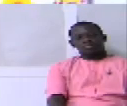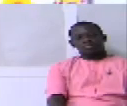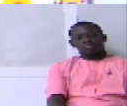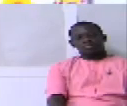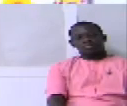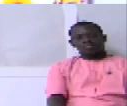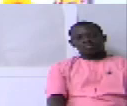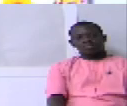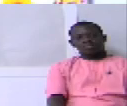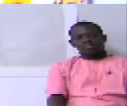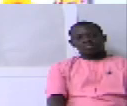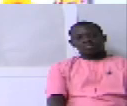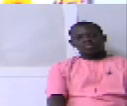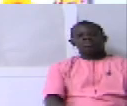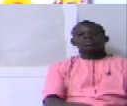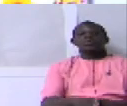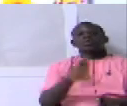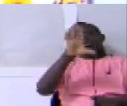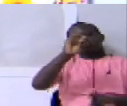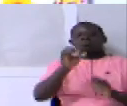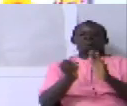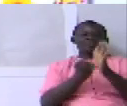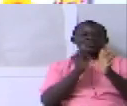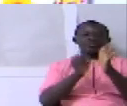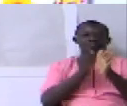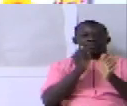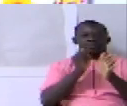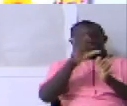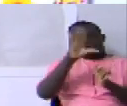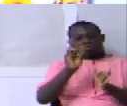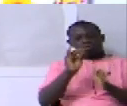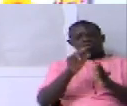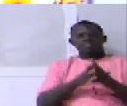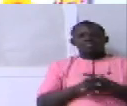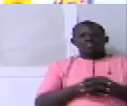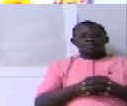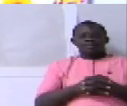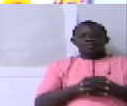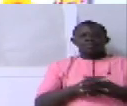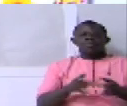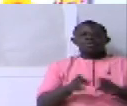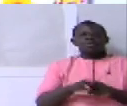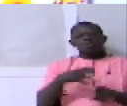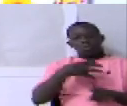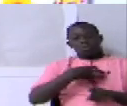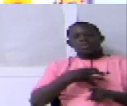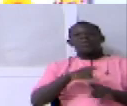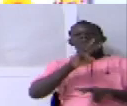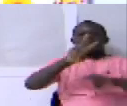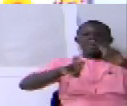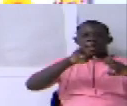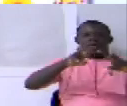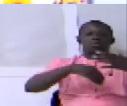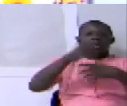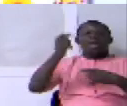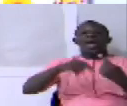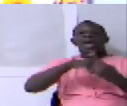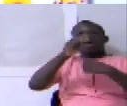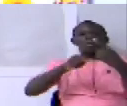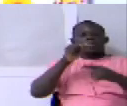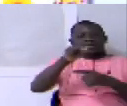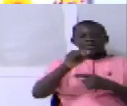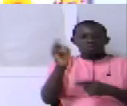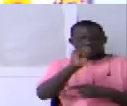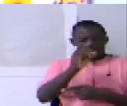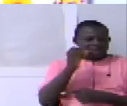And investigations take place nka kisikisirole ka kuwala to find out about the allegations, whether it is true